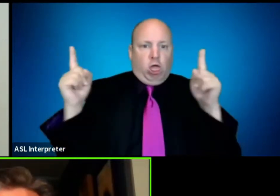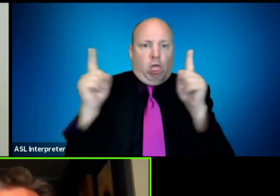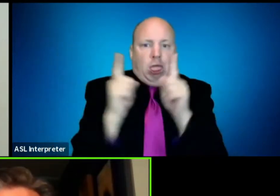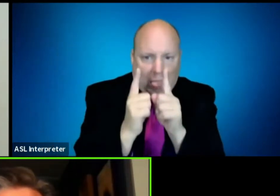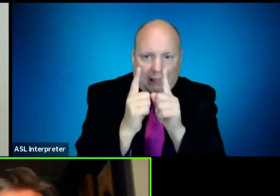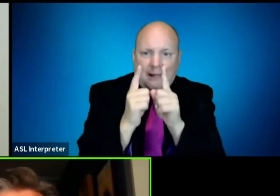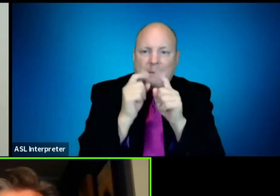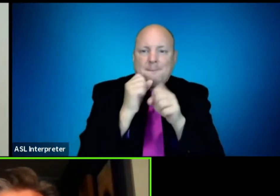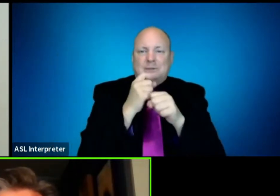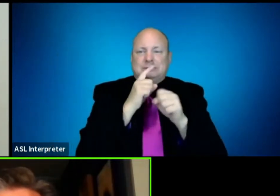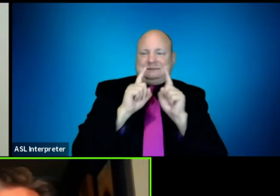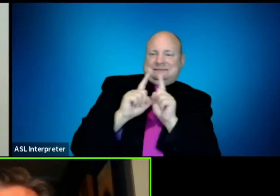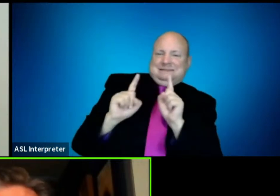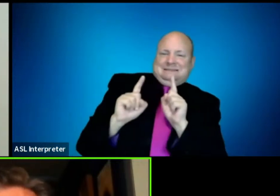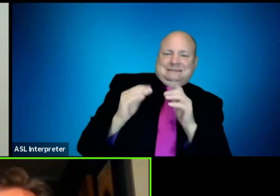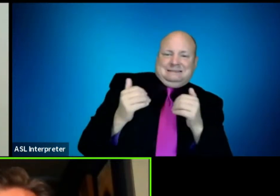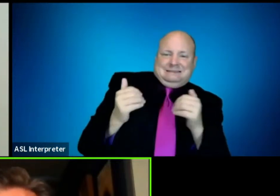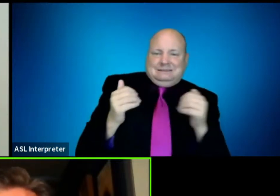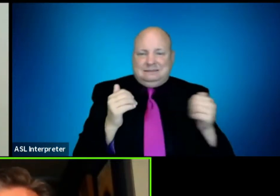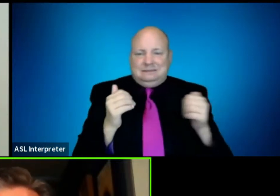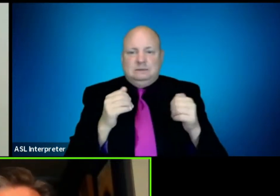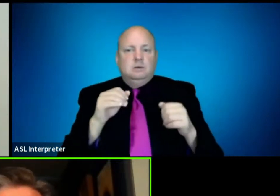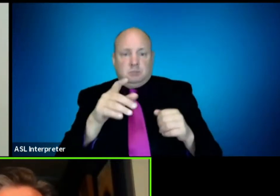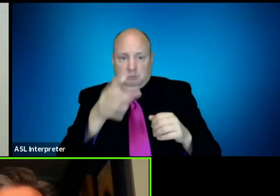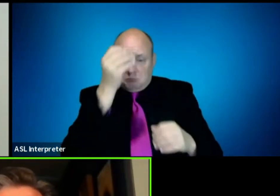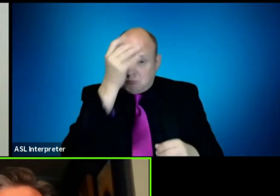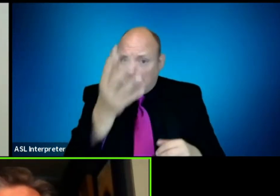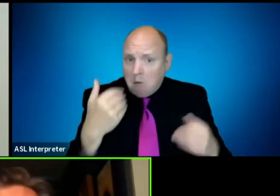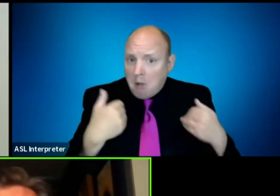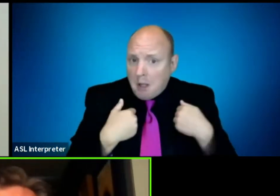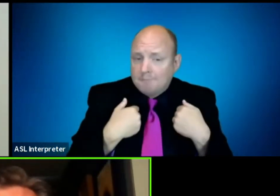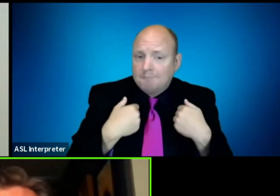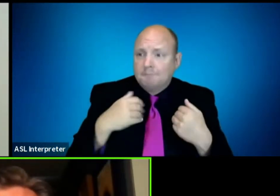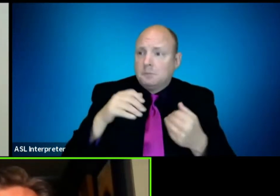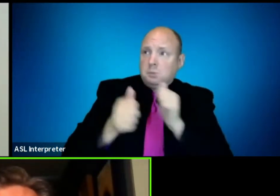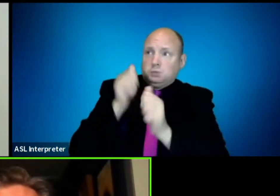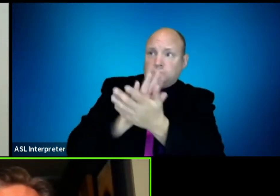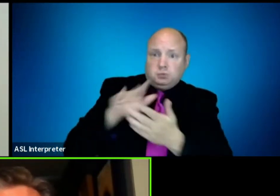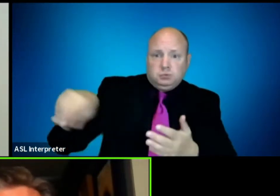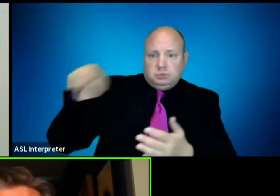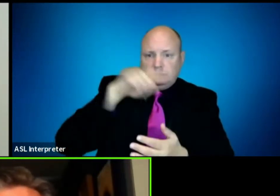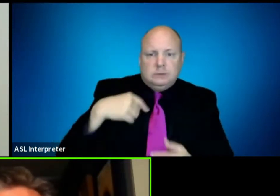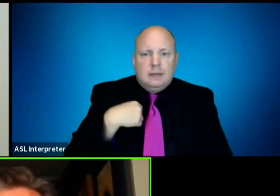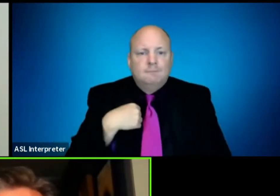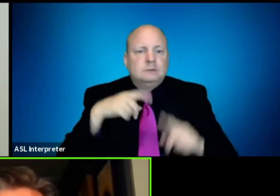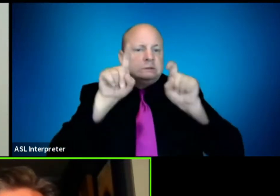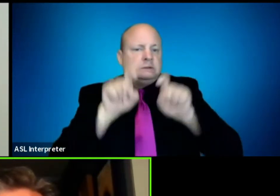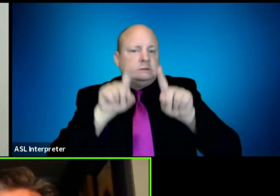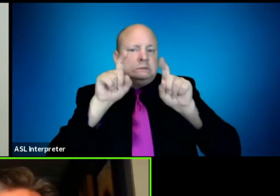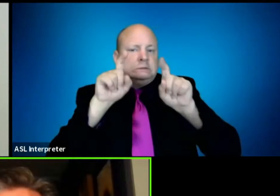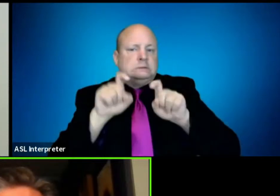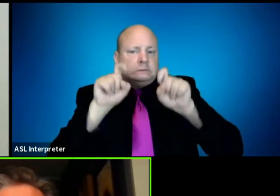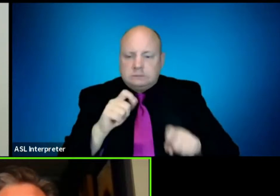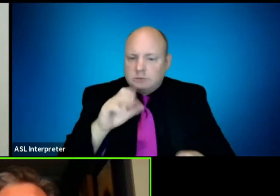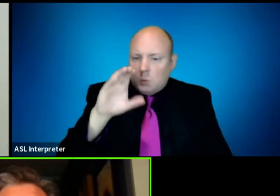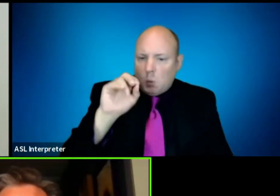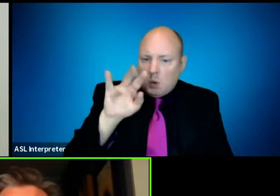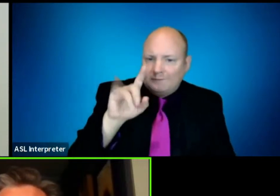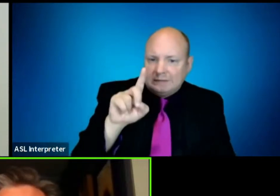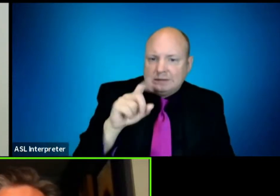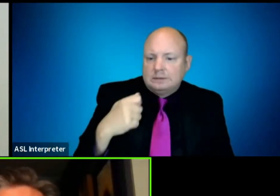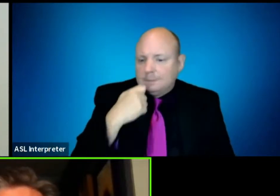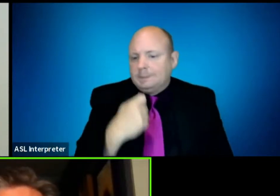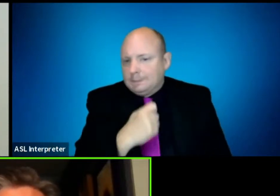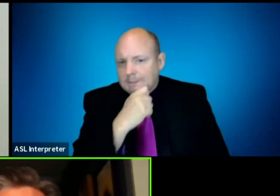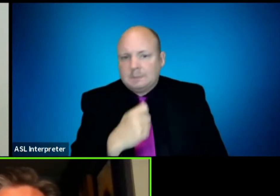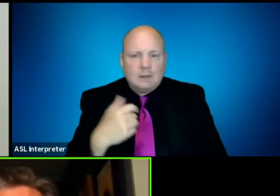are sick on campus or who are exposed on campus so they can be tested before they go home. And